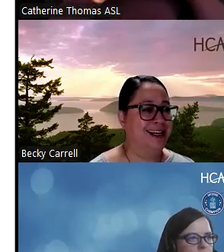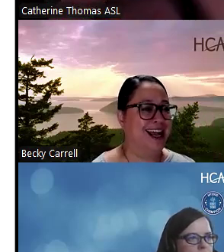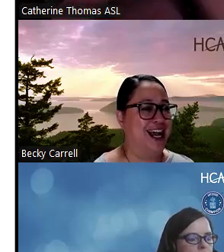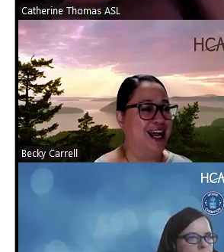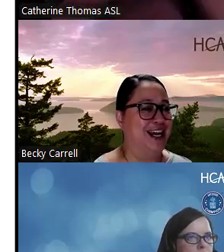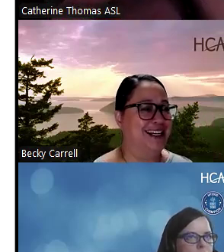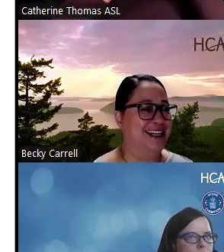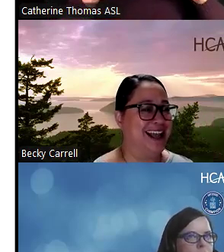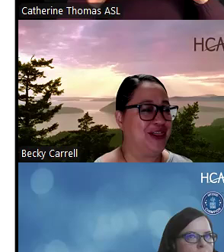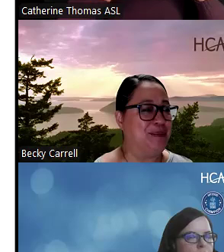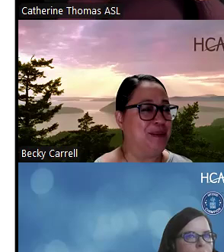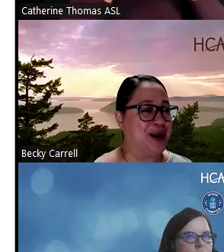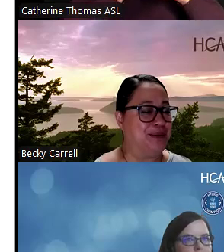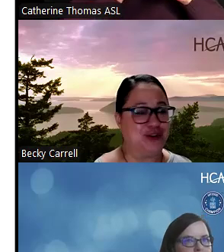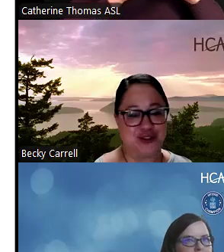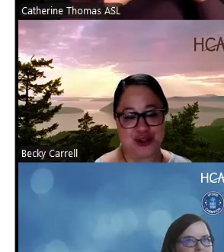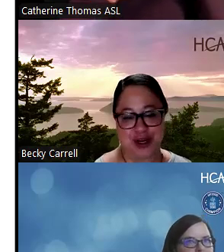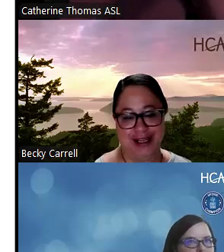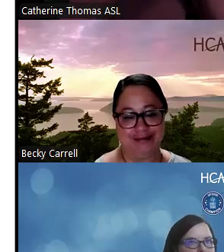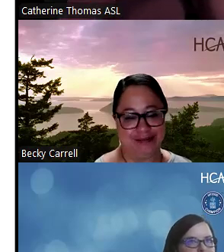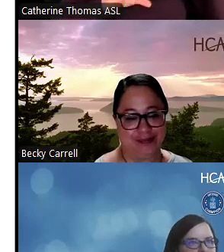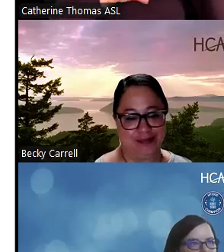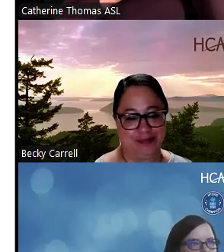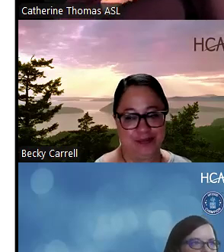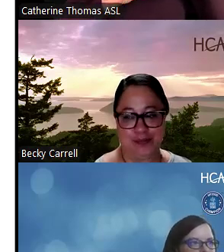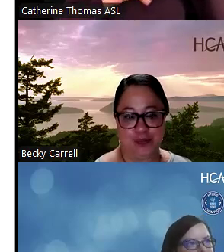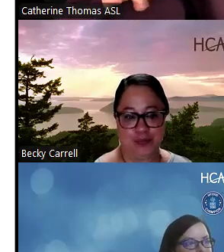bubble at the bottom of your screen.